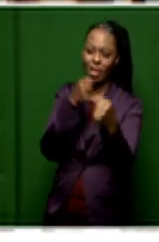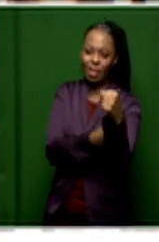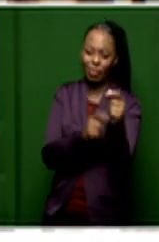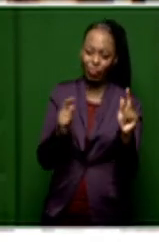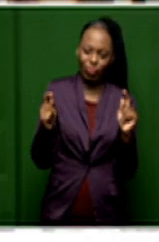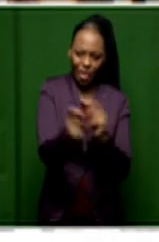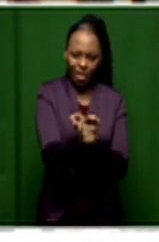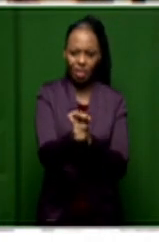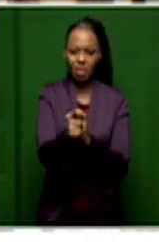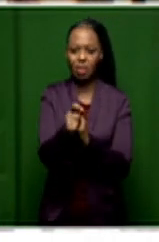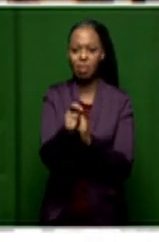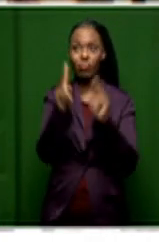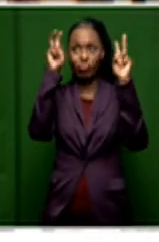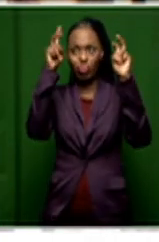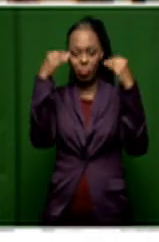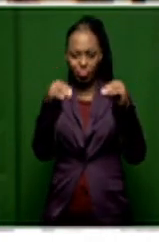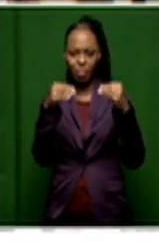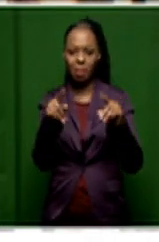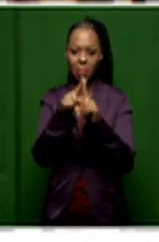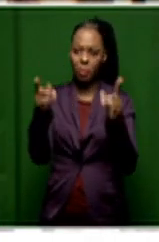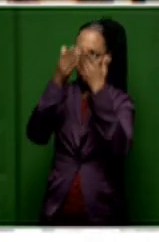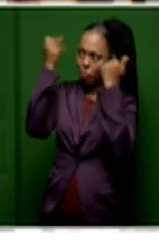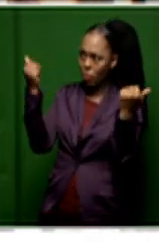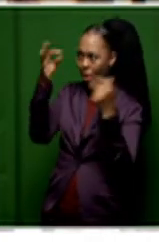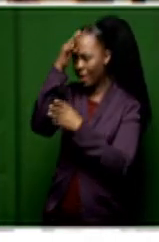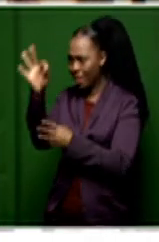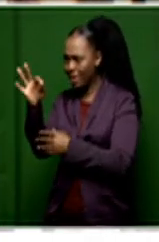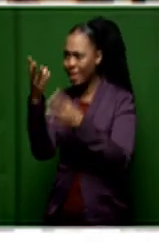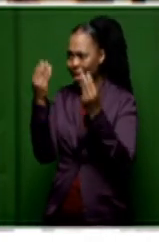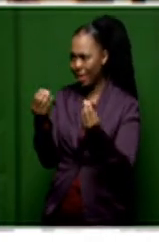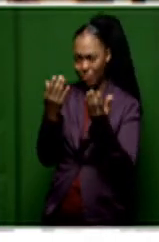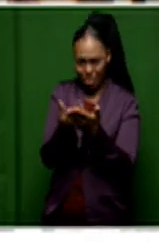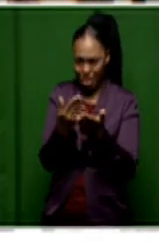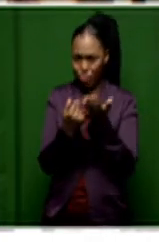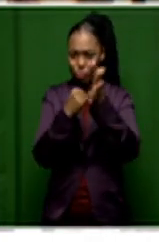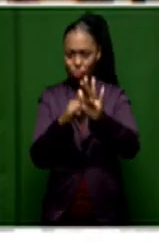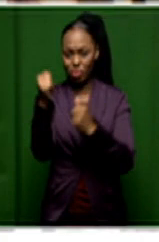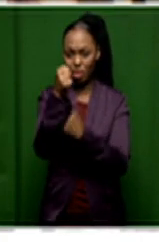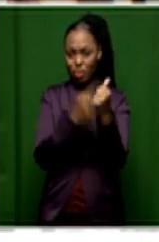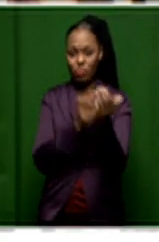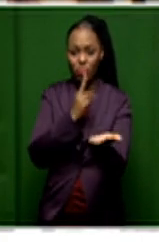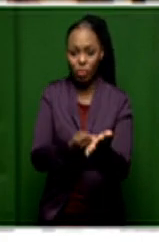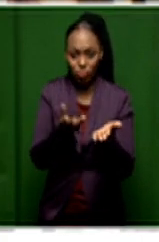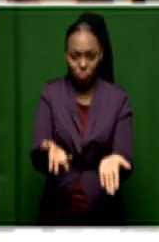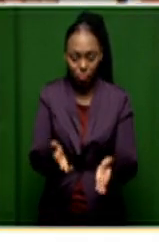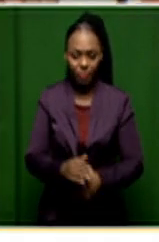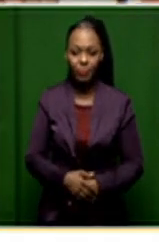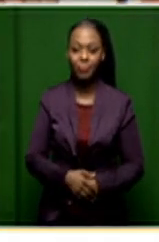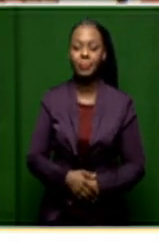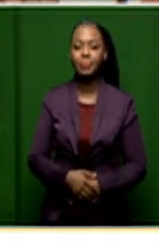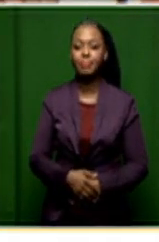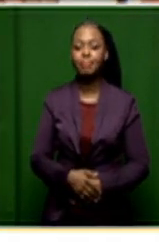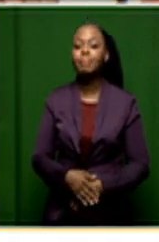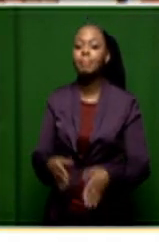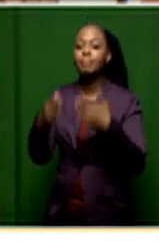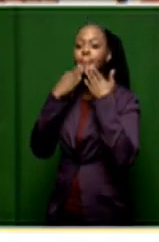which there's a lot of skepticism whether the government has the wherewithal to introduce those structural reforms. Azar Jammine, thanks so